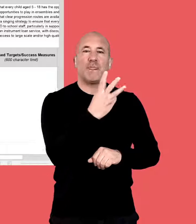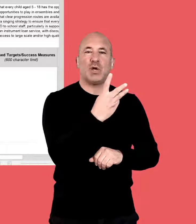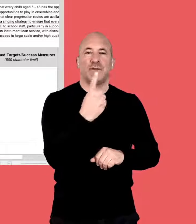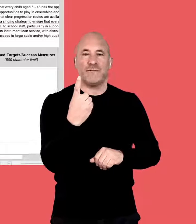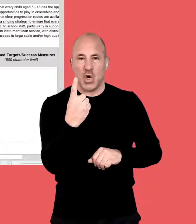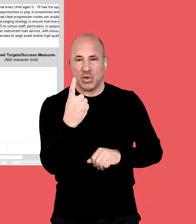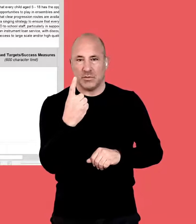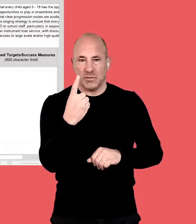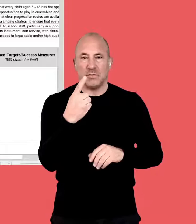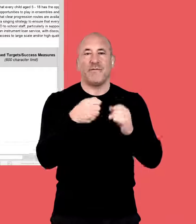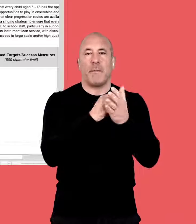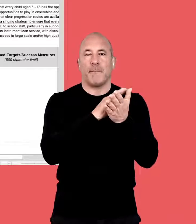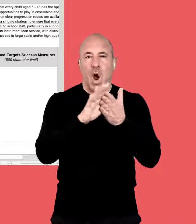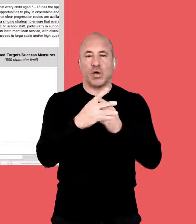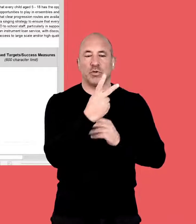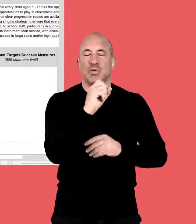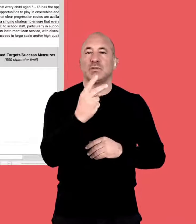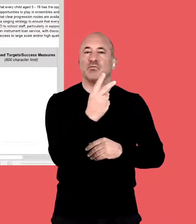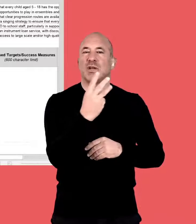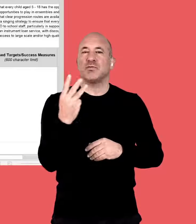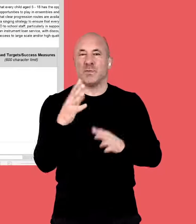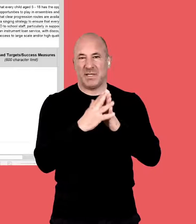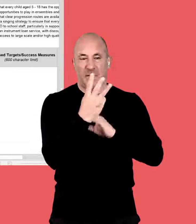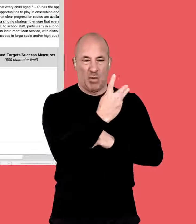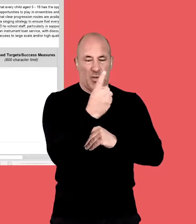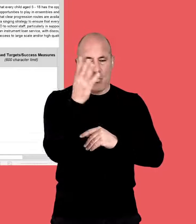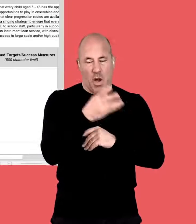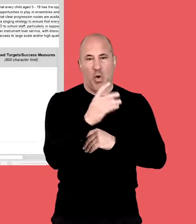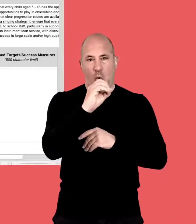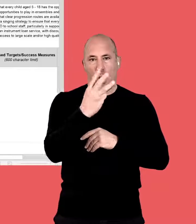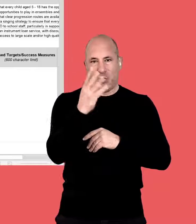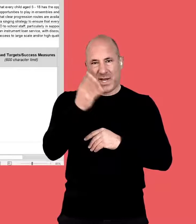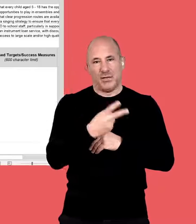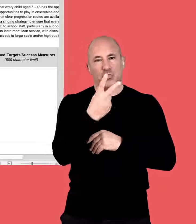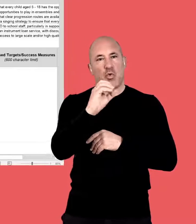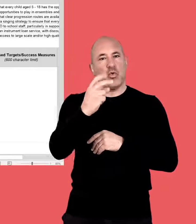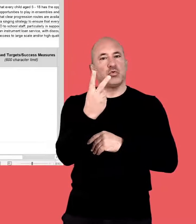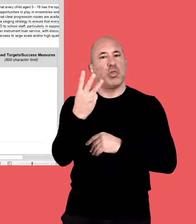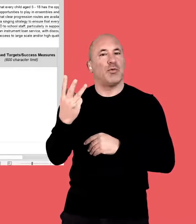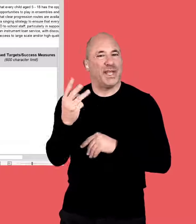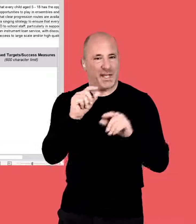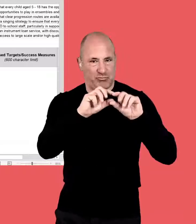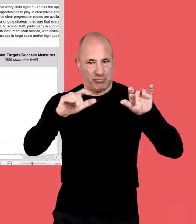the 31st of March 2023.